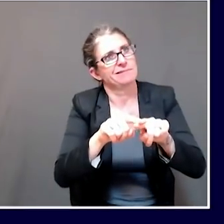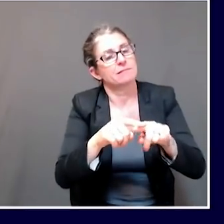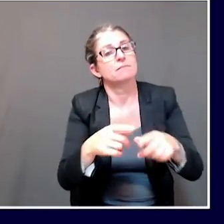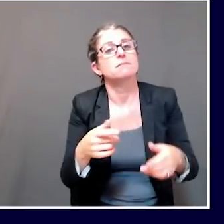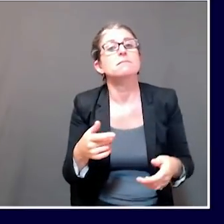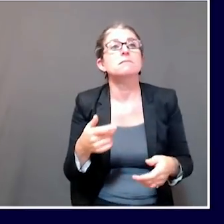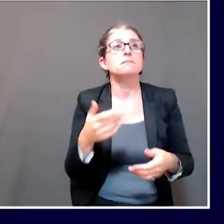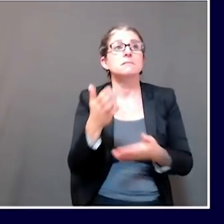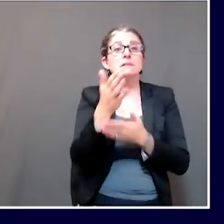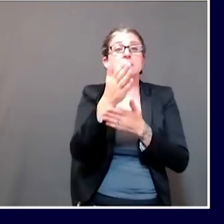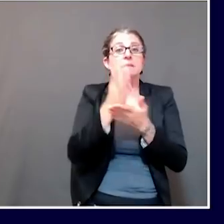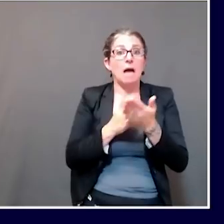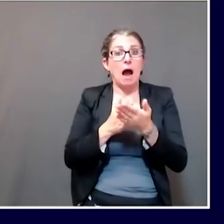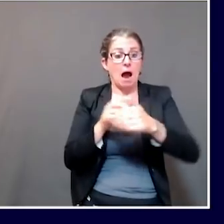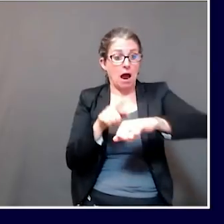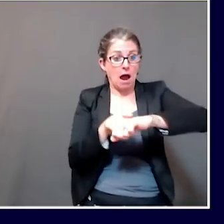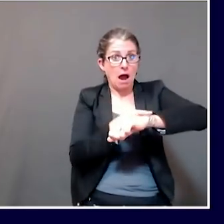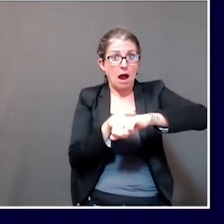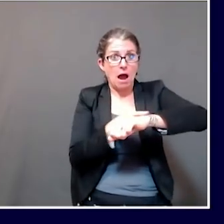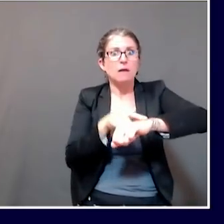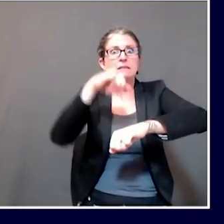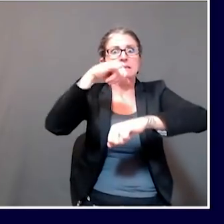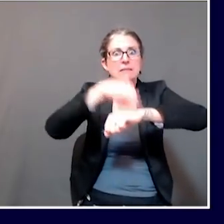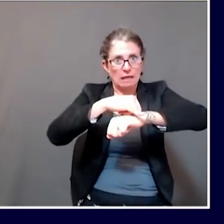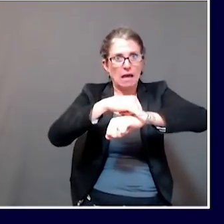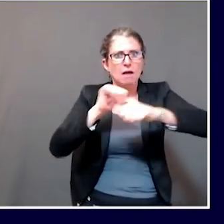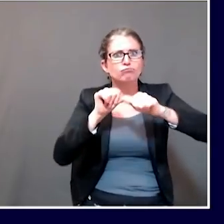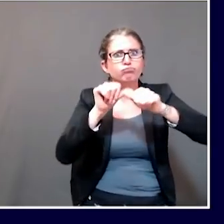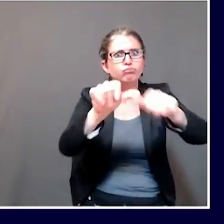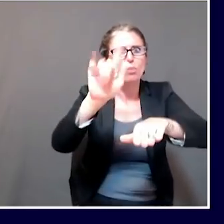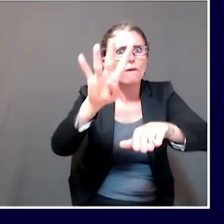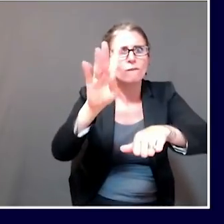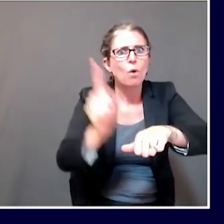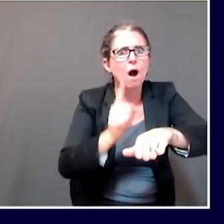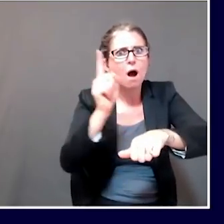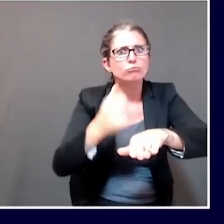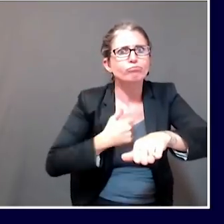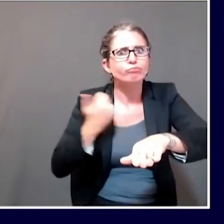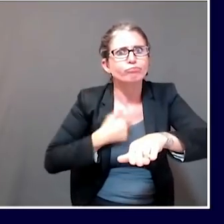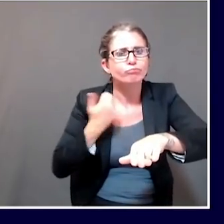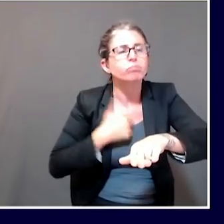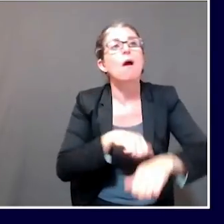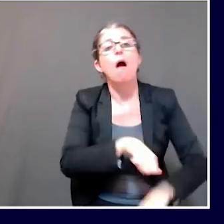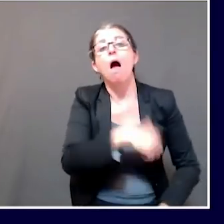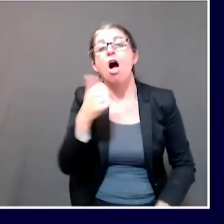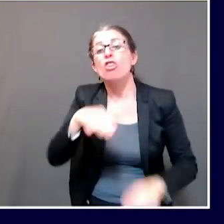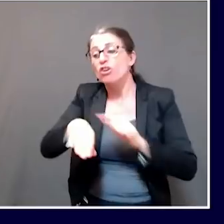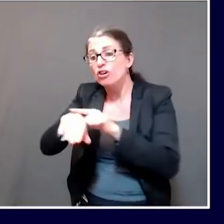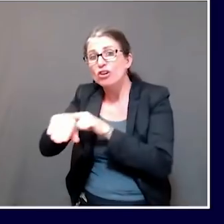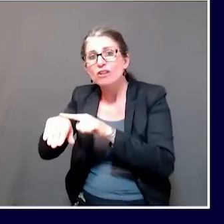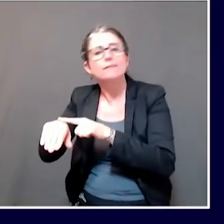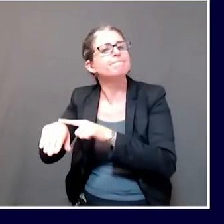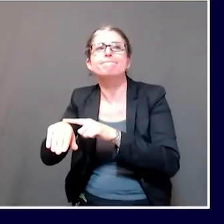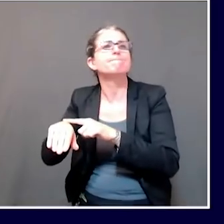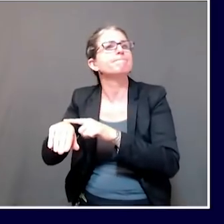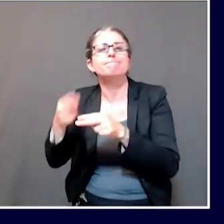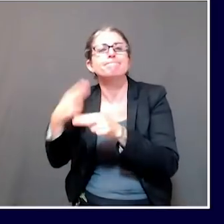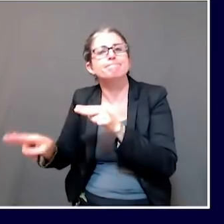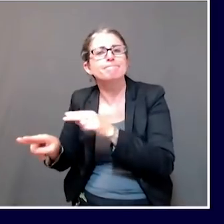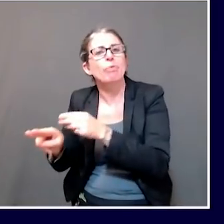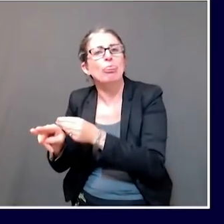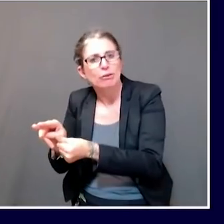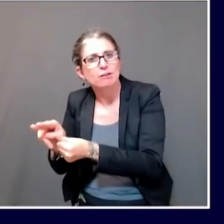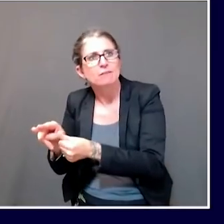have demonstrated that have been under perfect laboratory conditions. And in no place in the real world